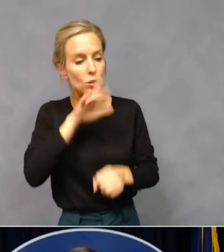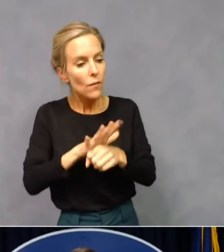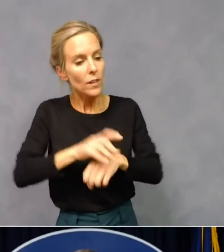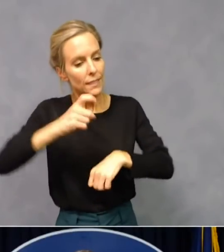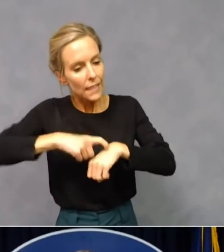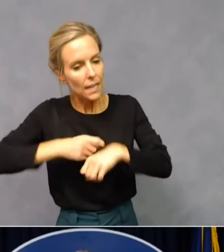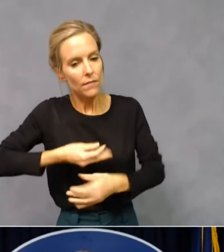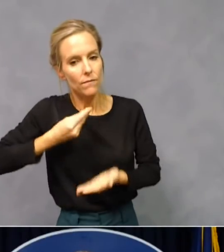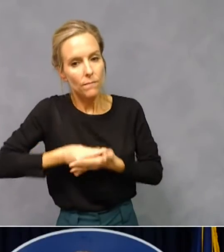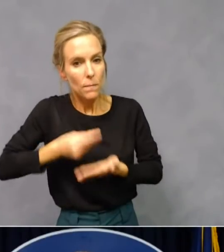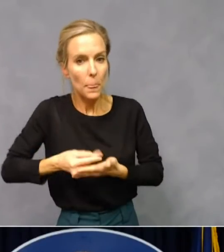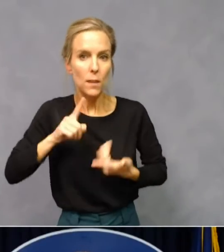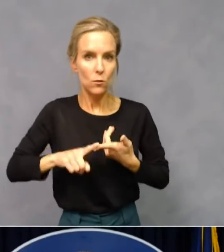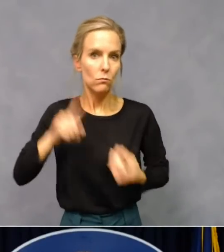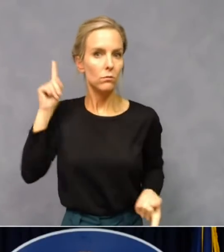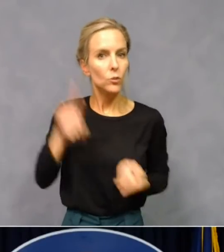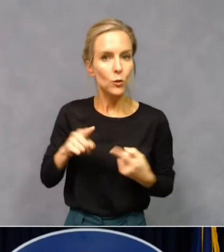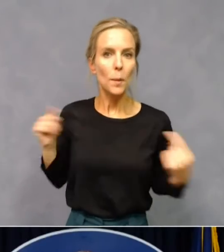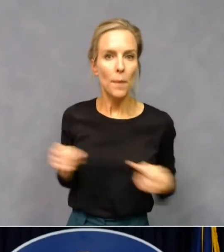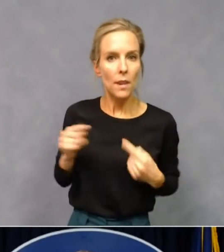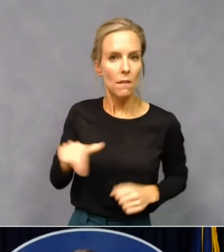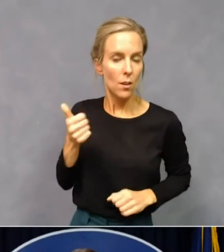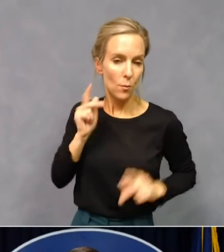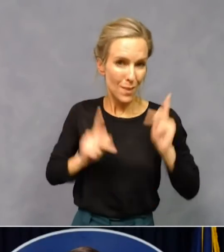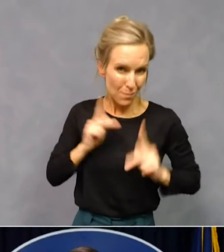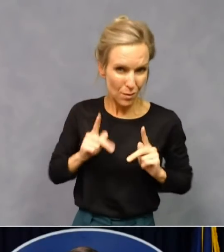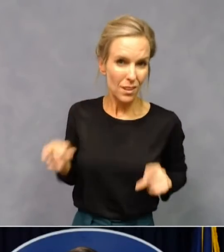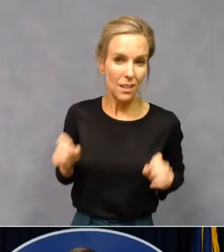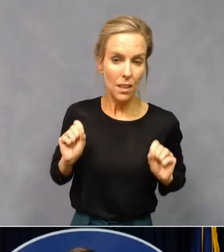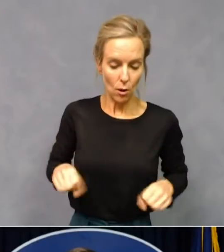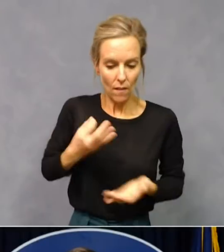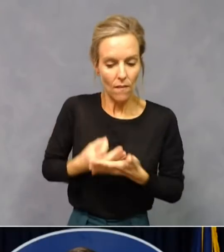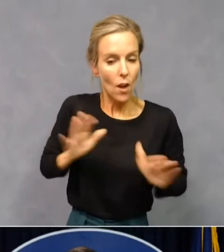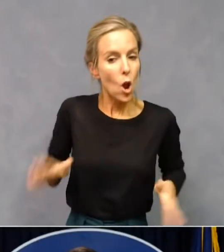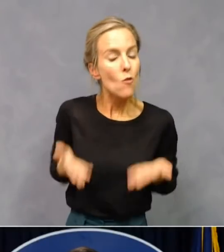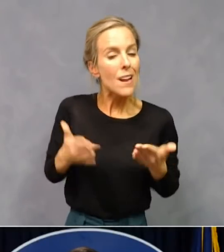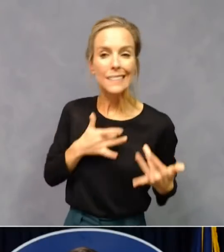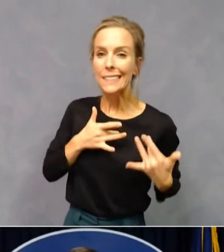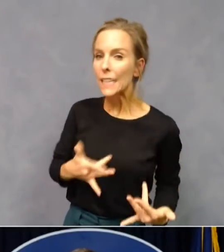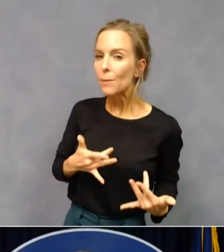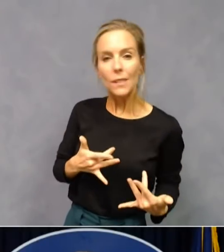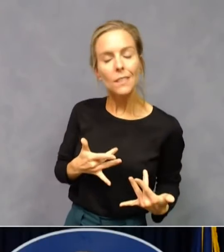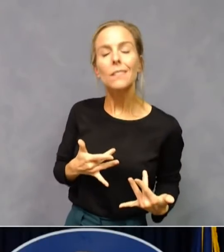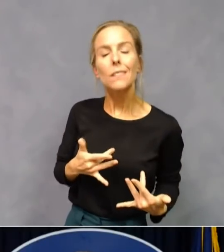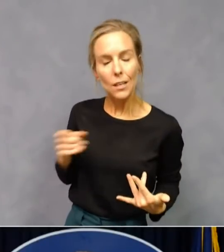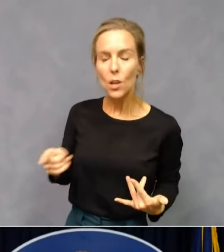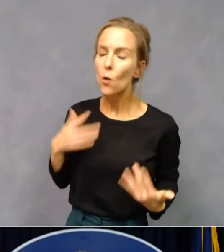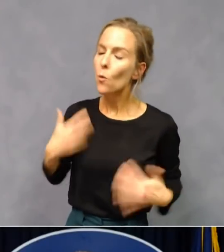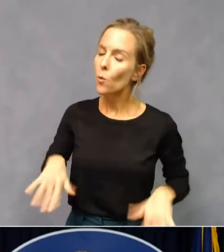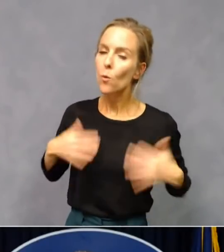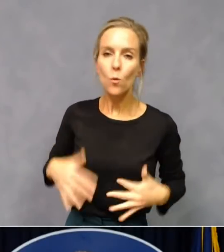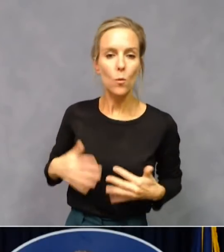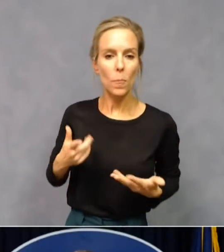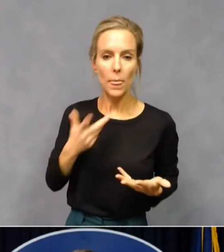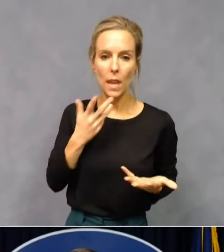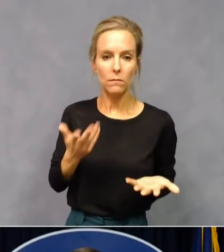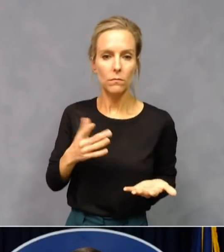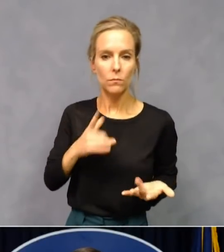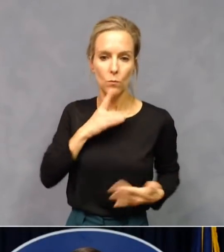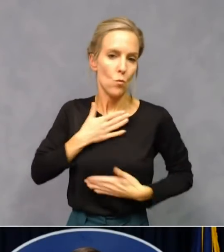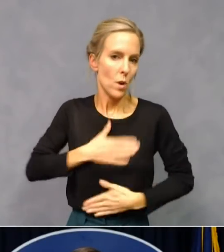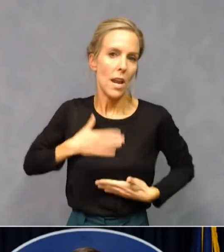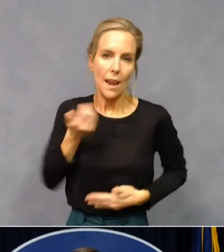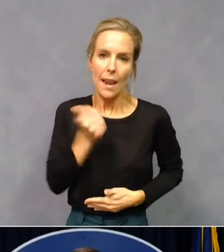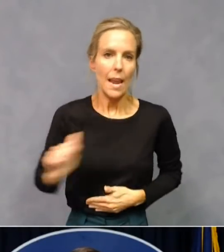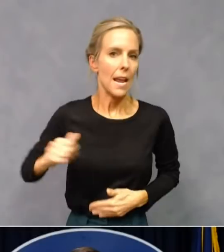the pain of others. They haven't been able to fundraise as usual, so they do welcome volunteer assistance. So with this